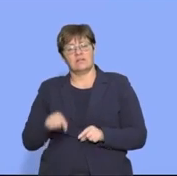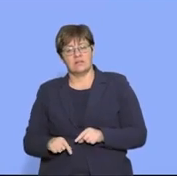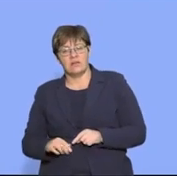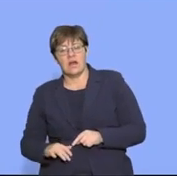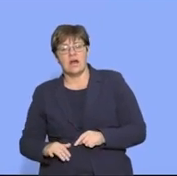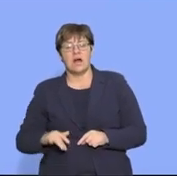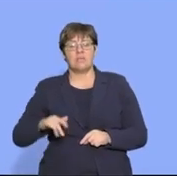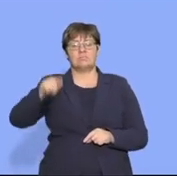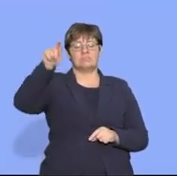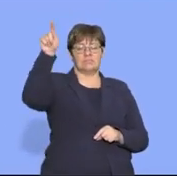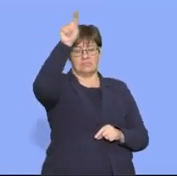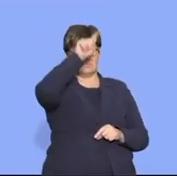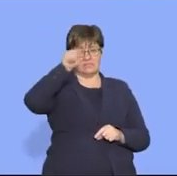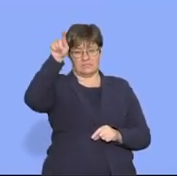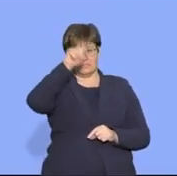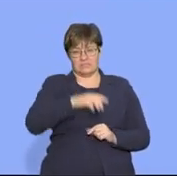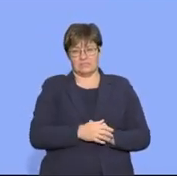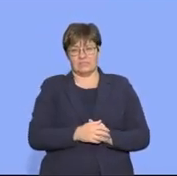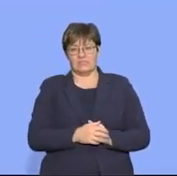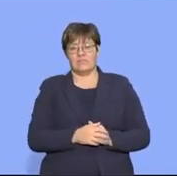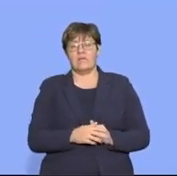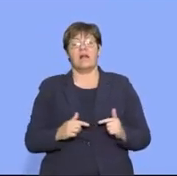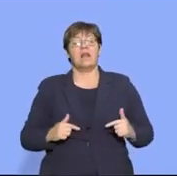and for all the way up to here,